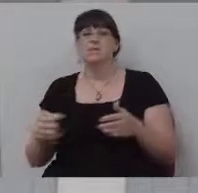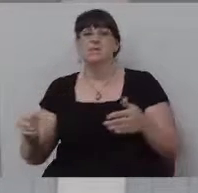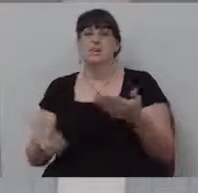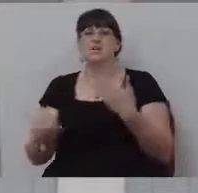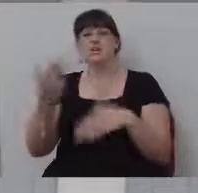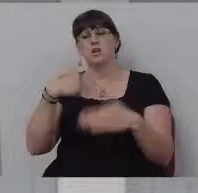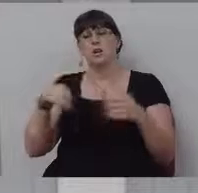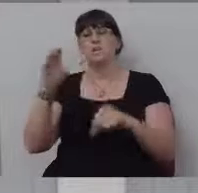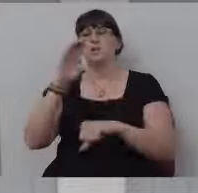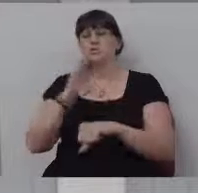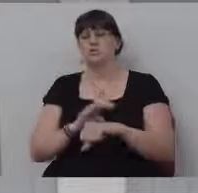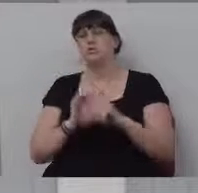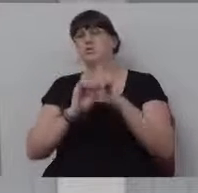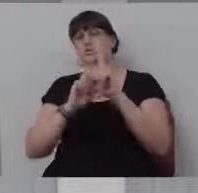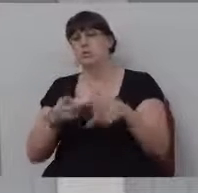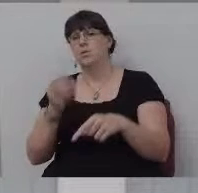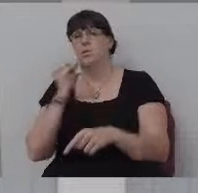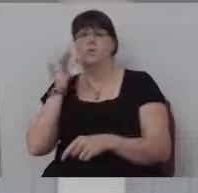to a church service and go back home.